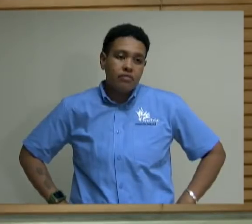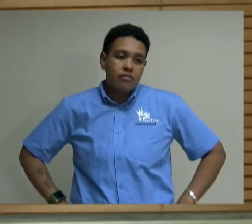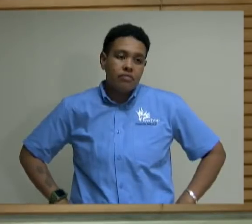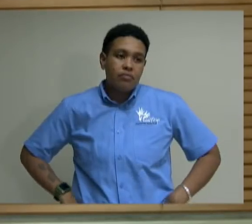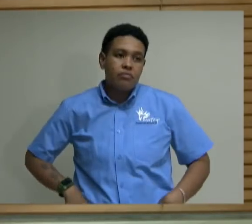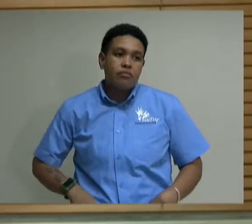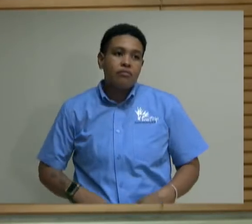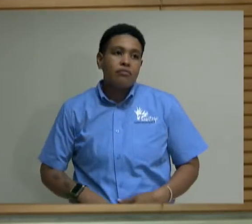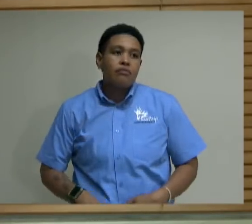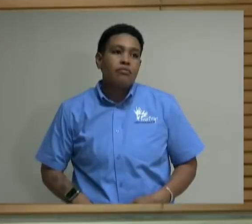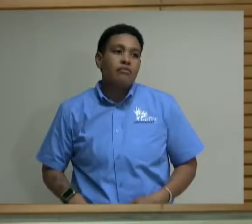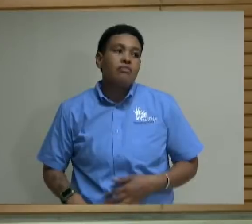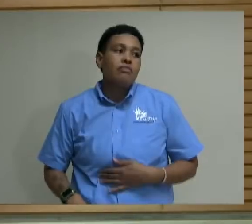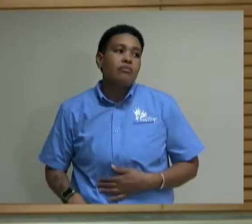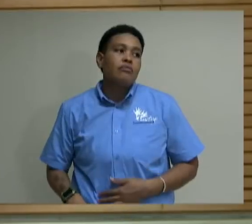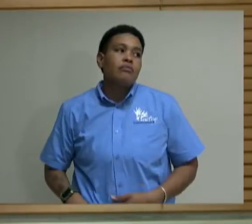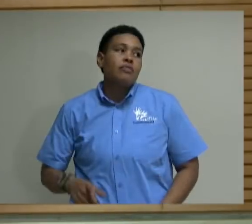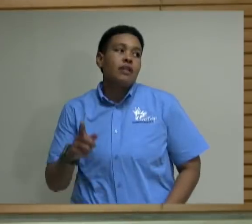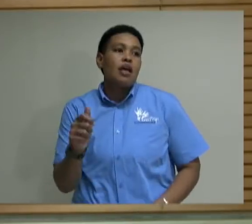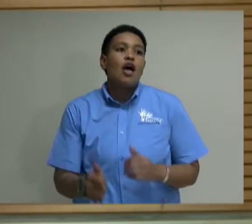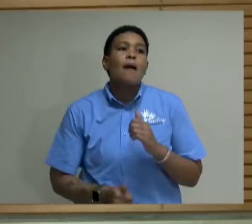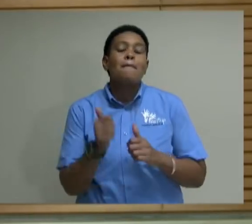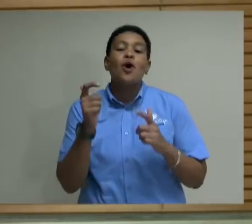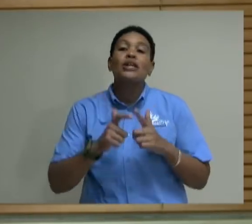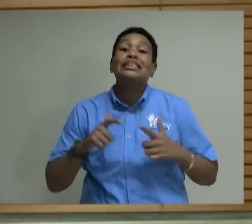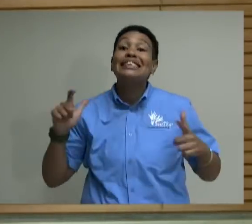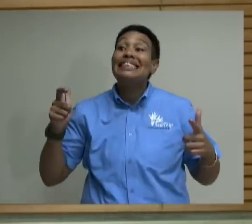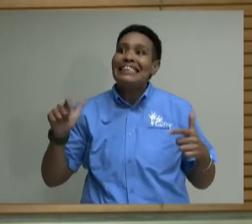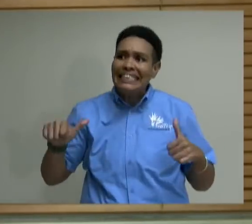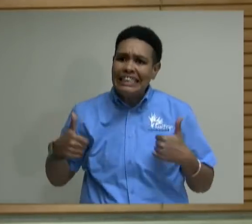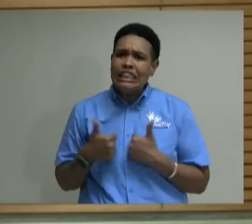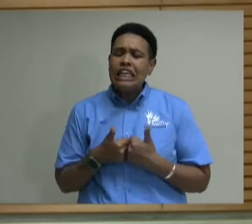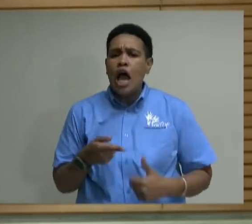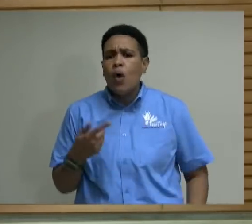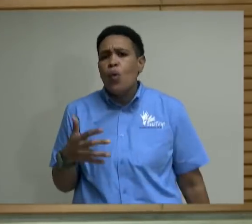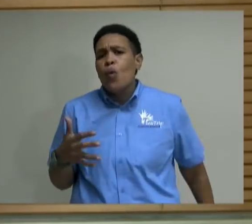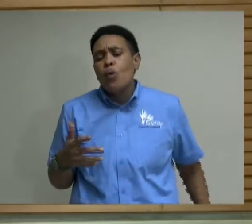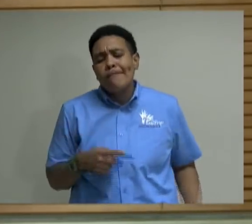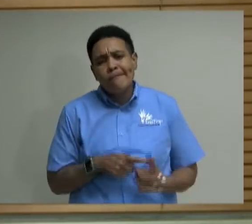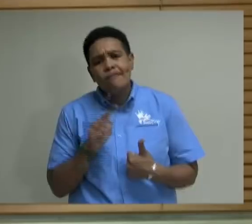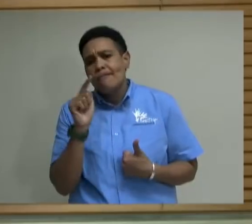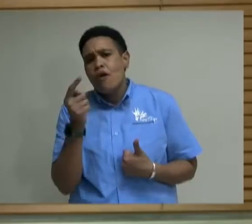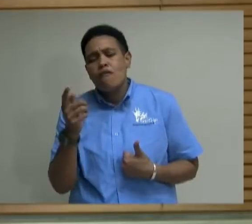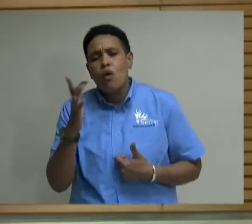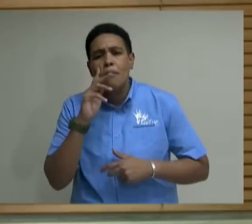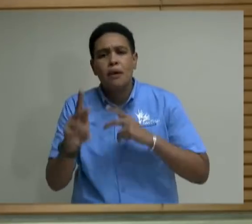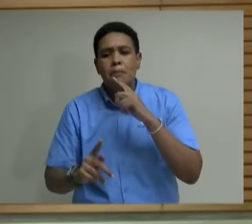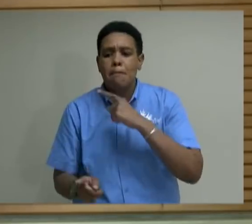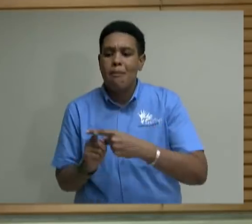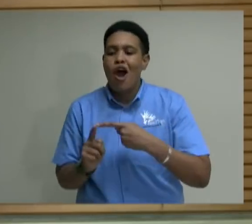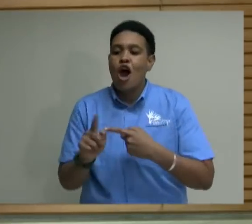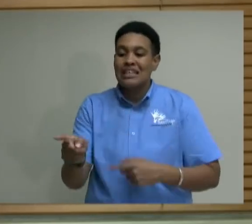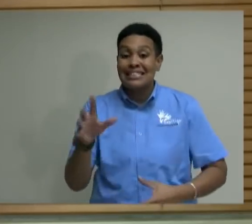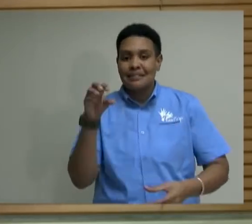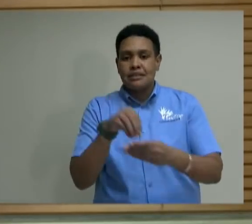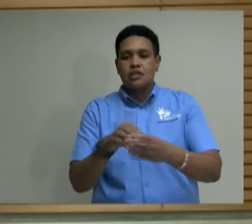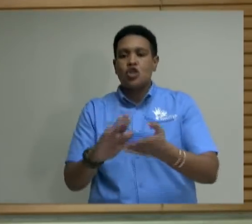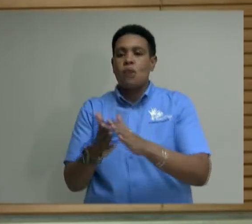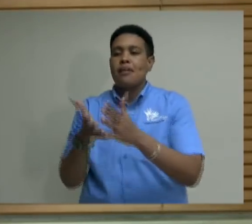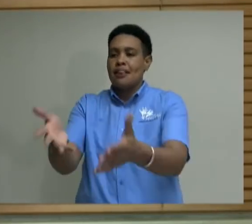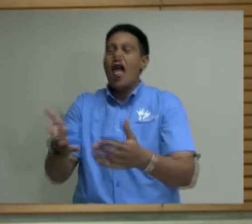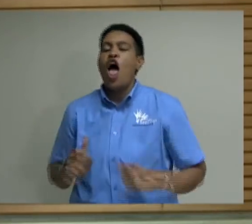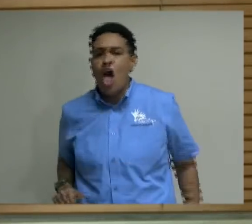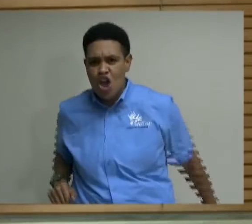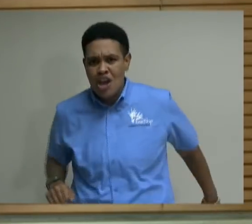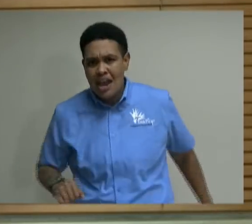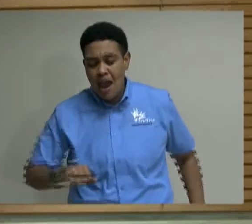Okay, the most significant challenge that we had was persons who were positive being in the community